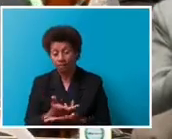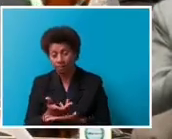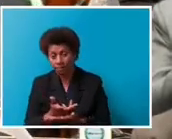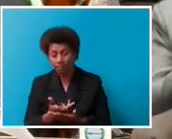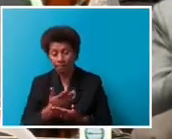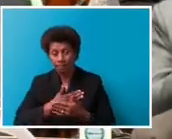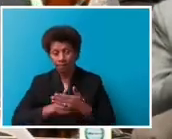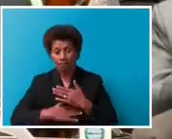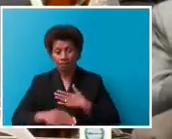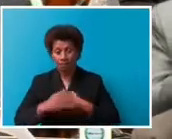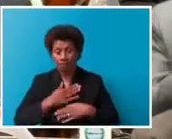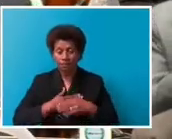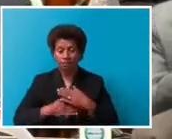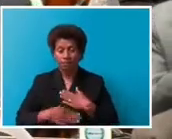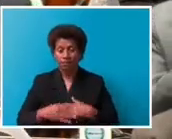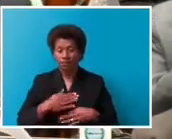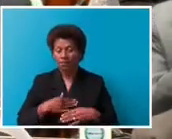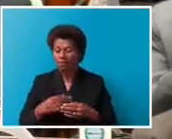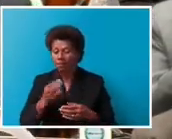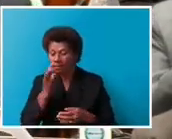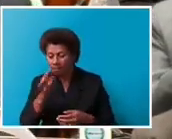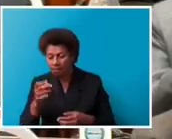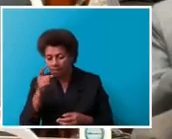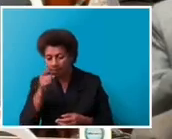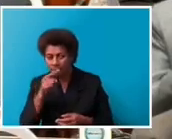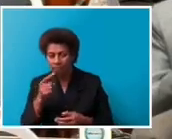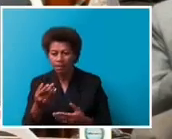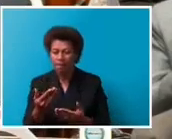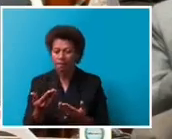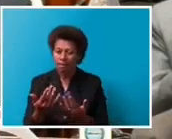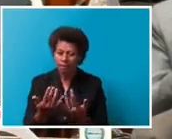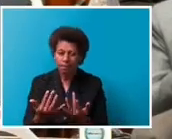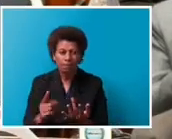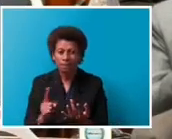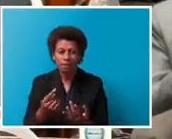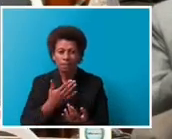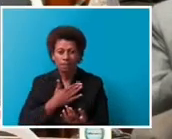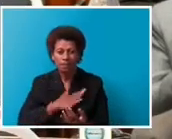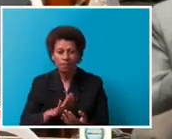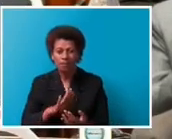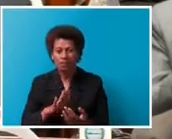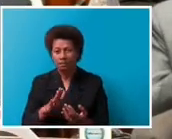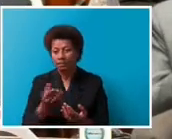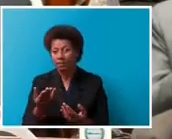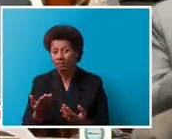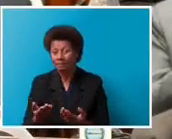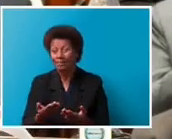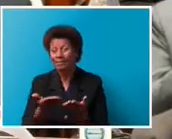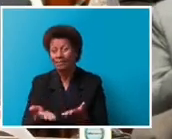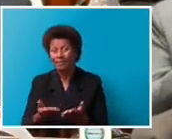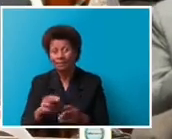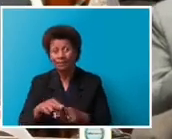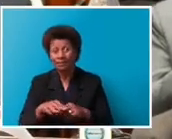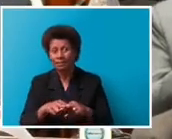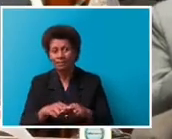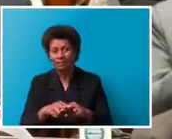perseverance, dialogue and consensus building, we shall achieve bipartisanship to give Fiji a document that isn't